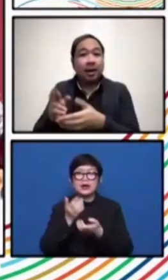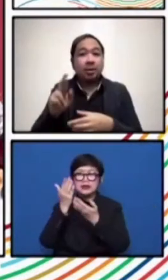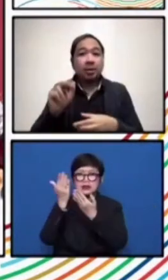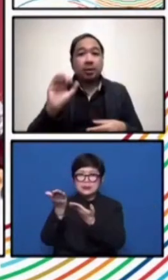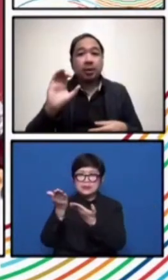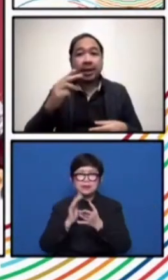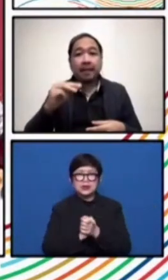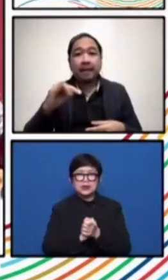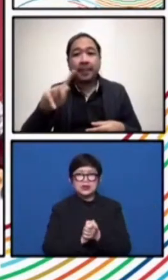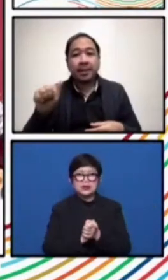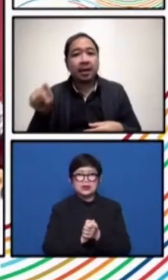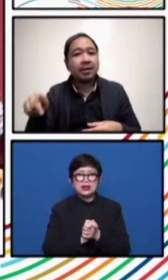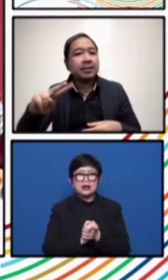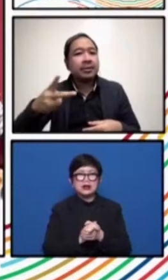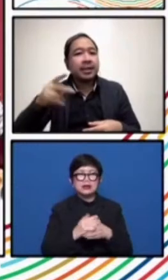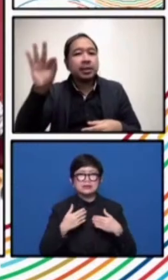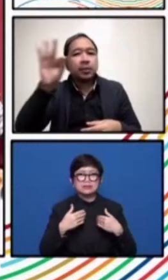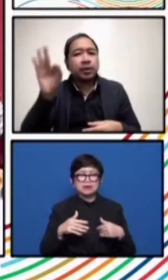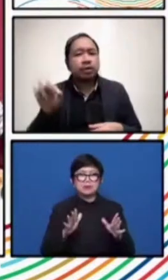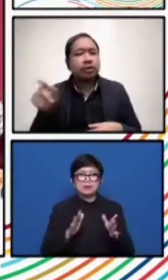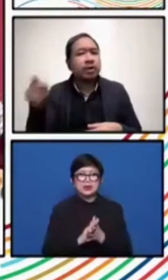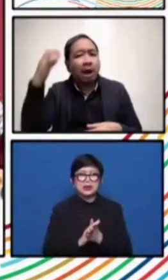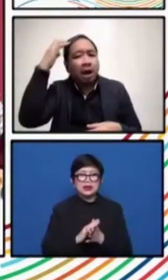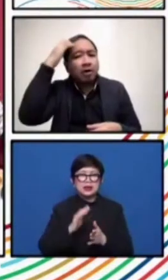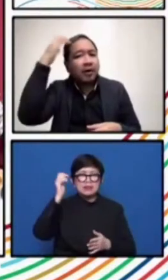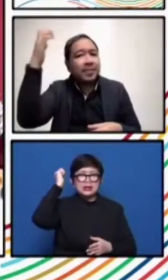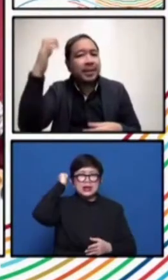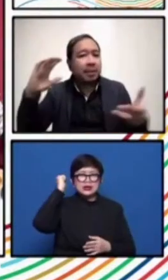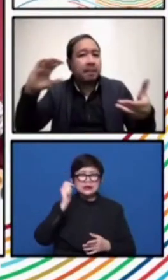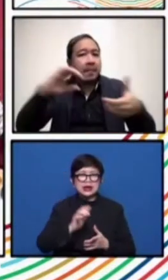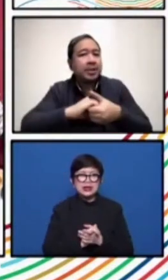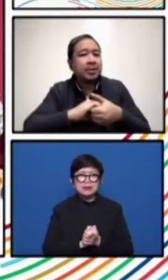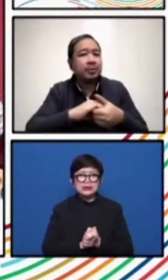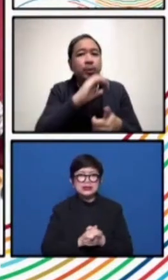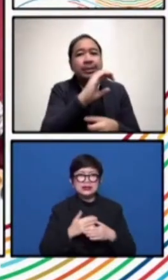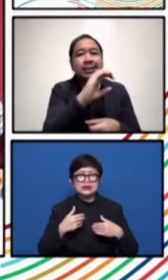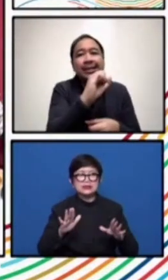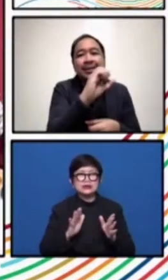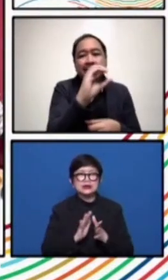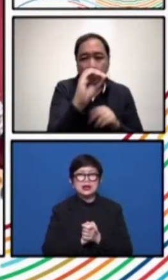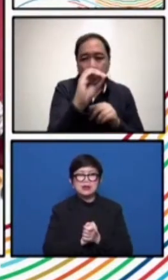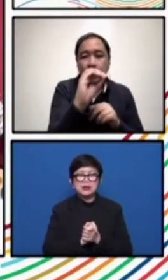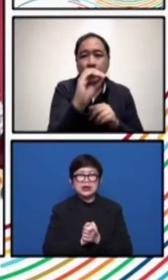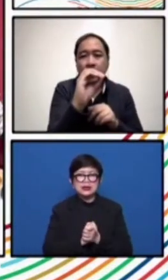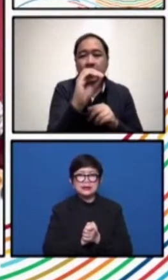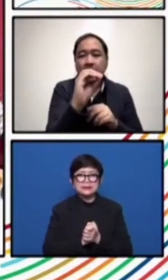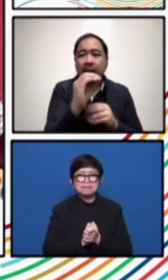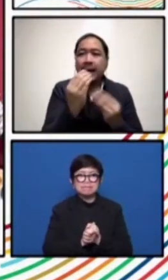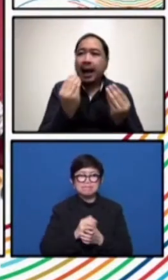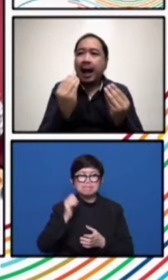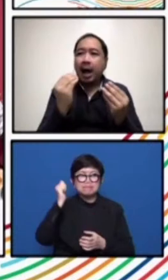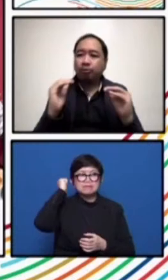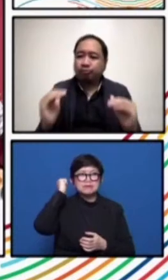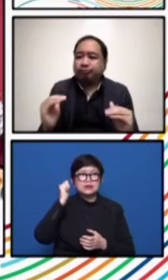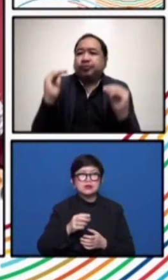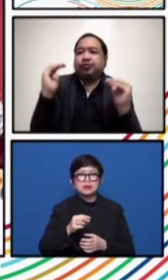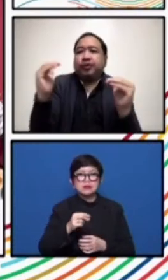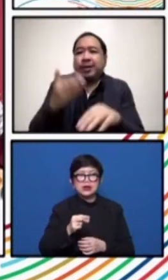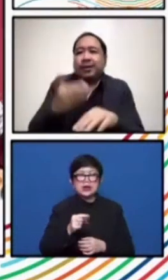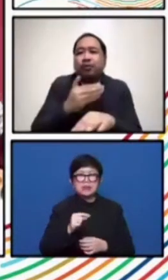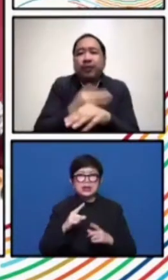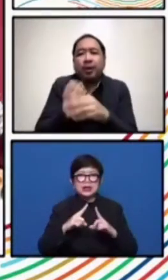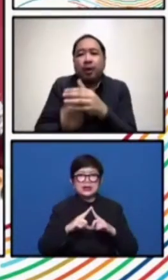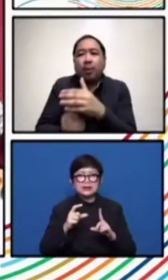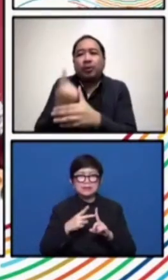question how can governments in partnership with civil society organizations leverage the opportunities brought about